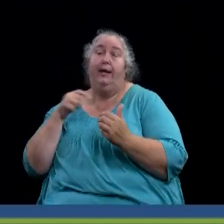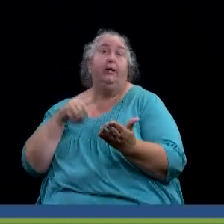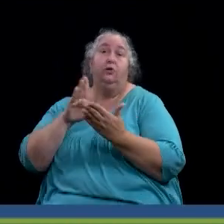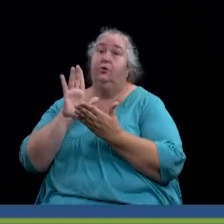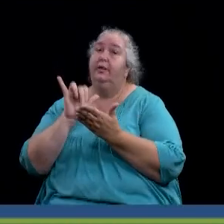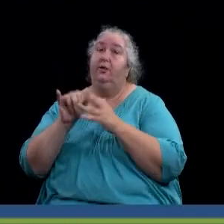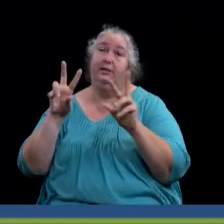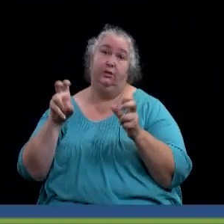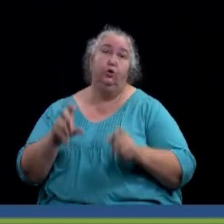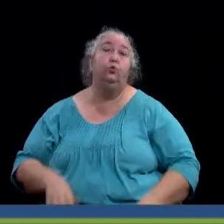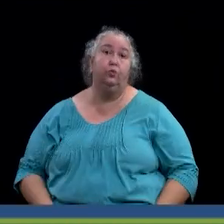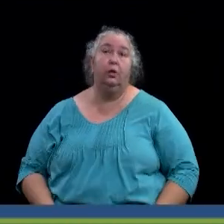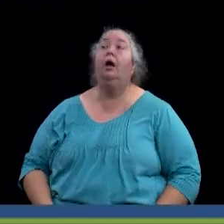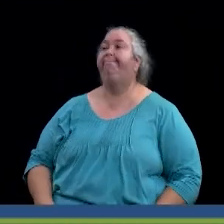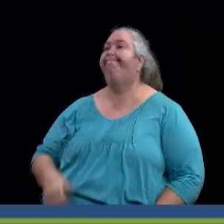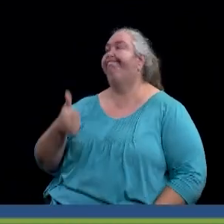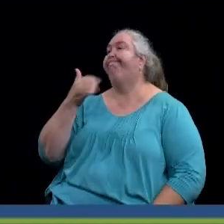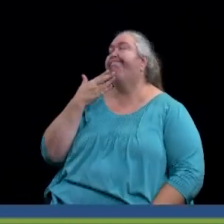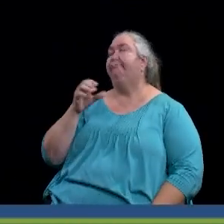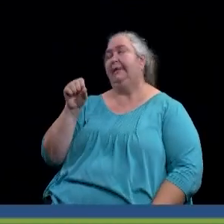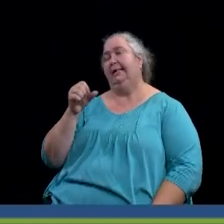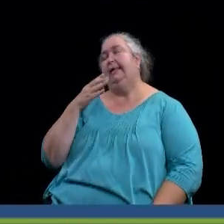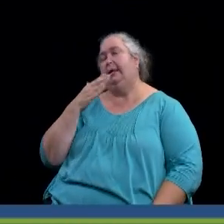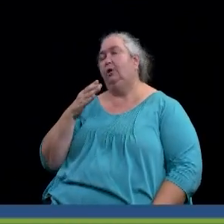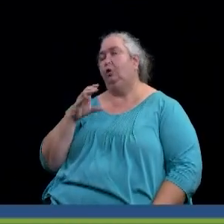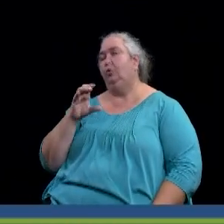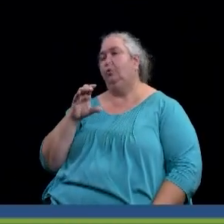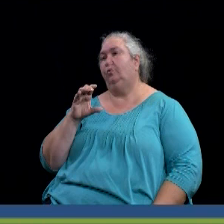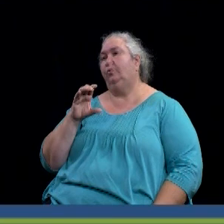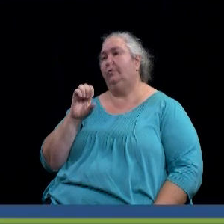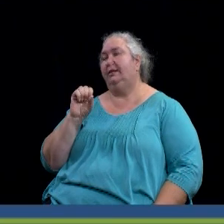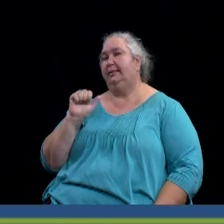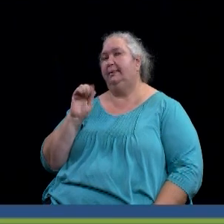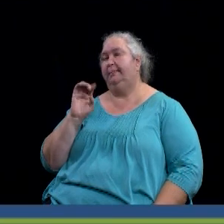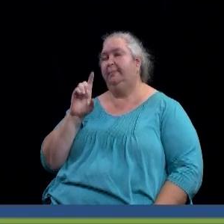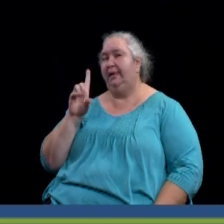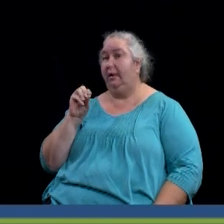Sabito. Any other requests?